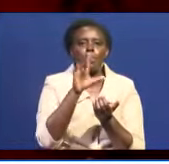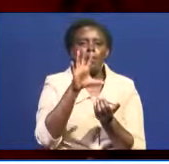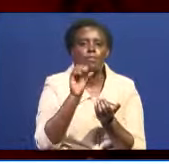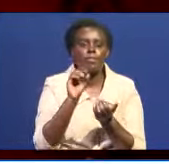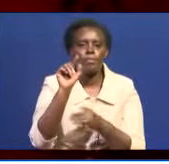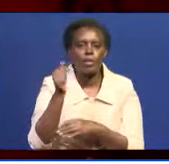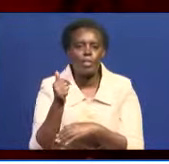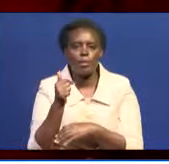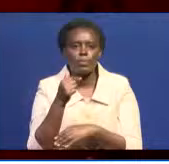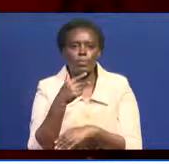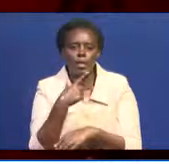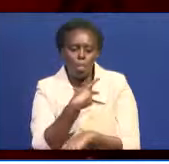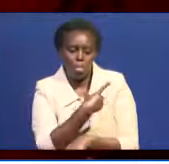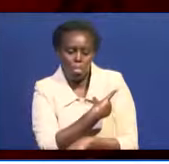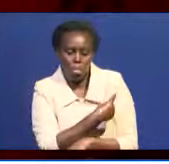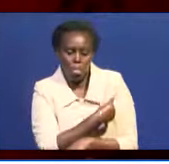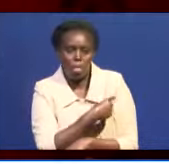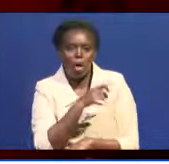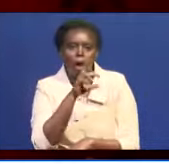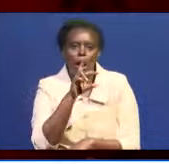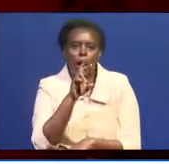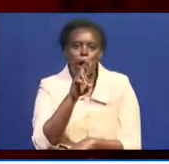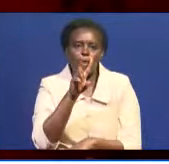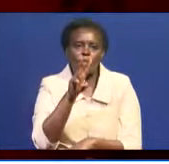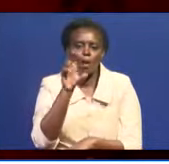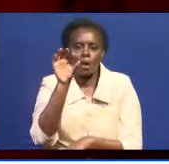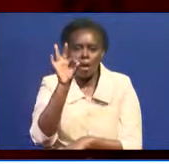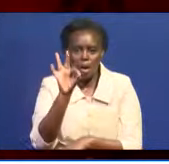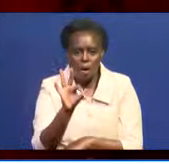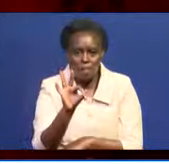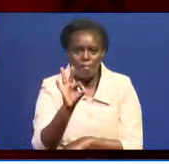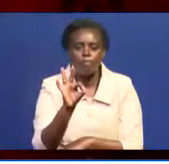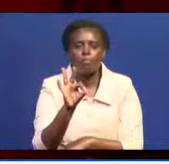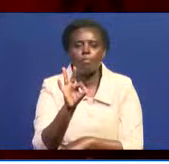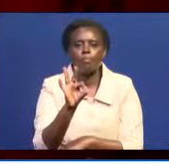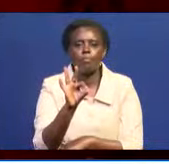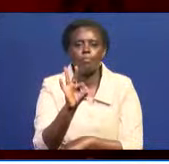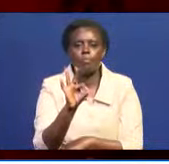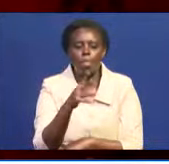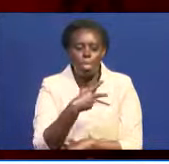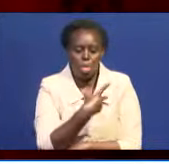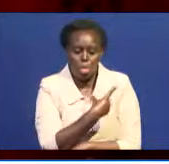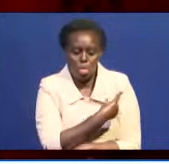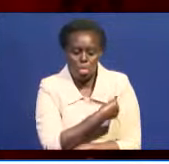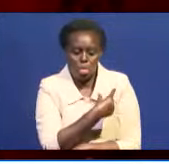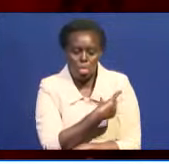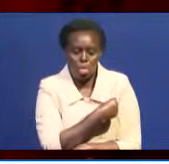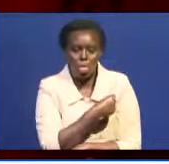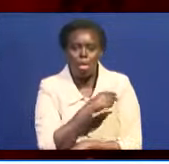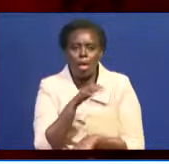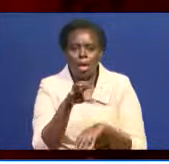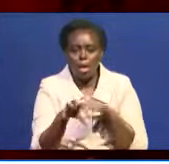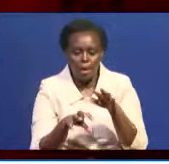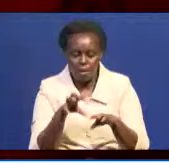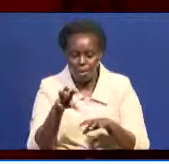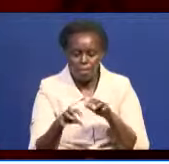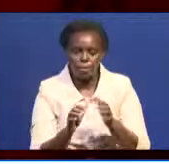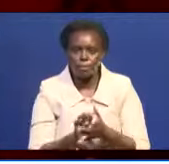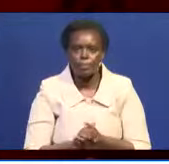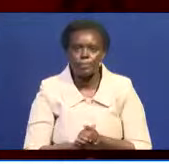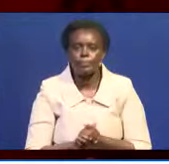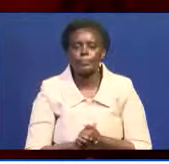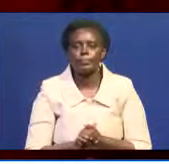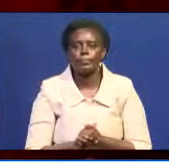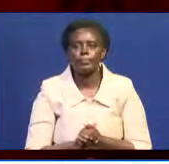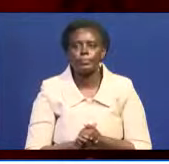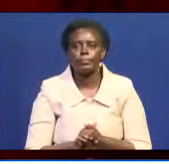150,000 doses of RVF for vaccination of the animals. That is